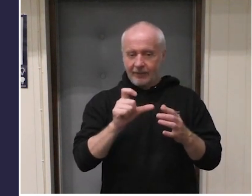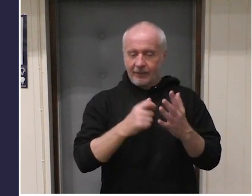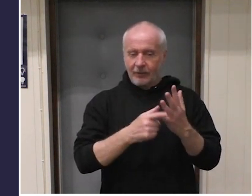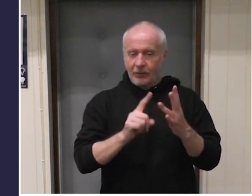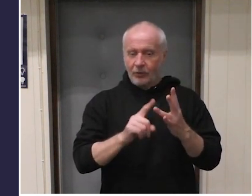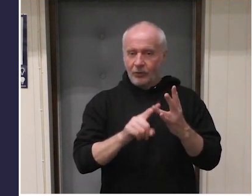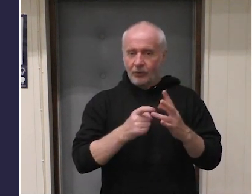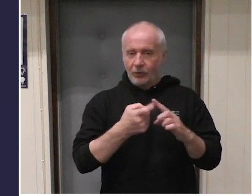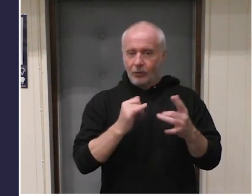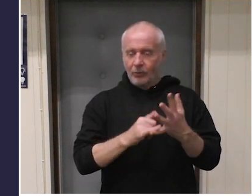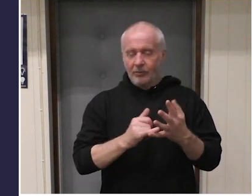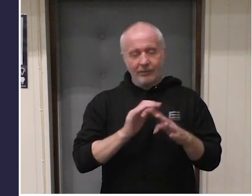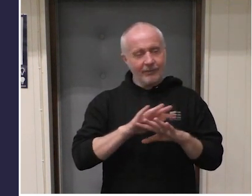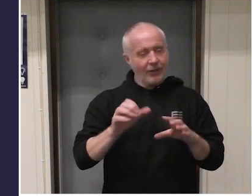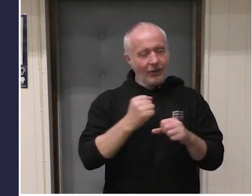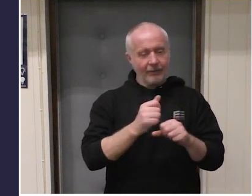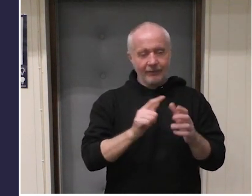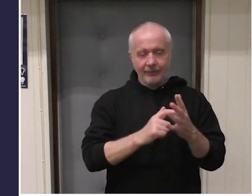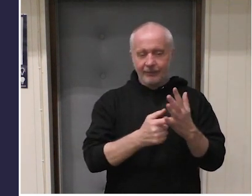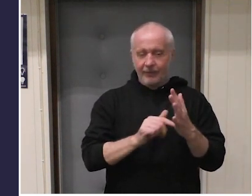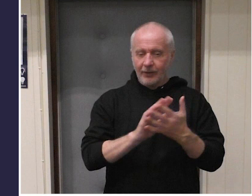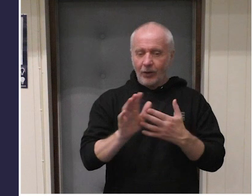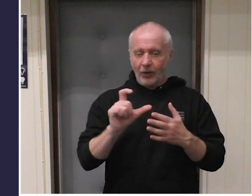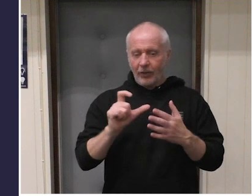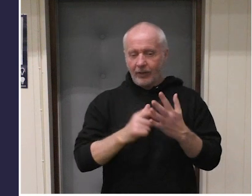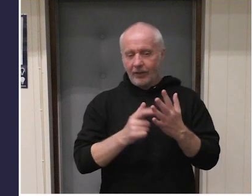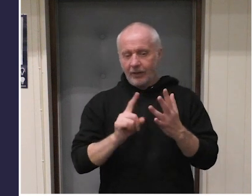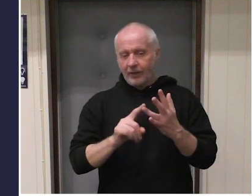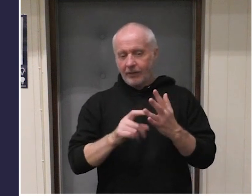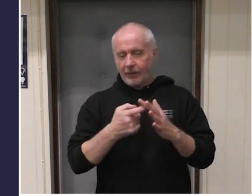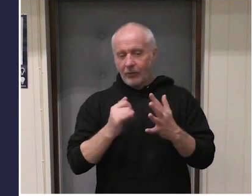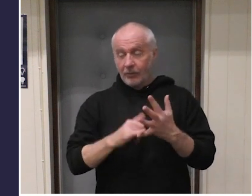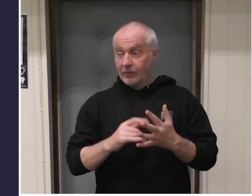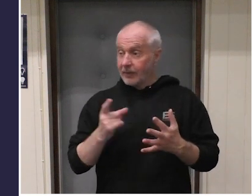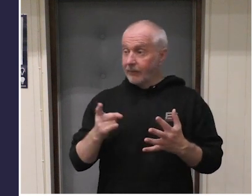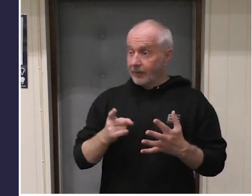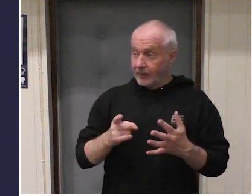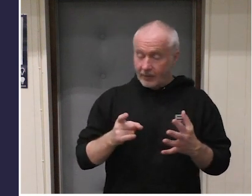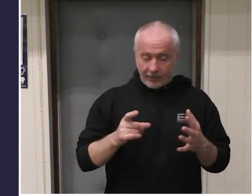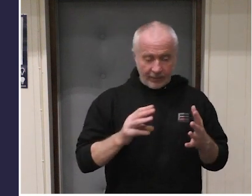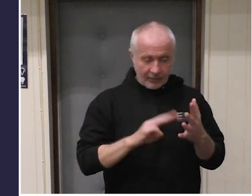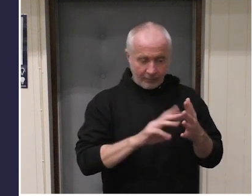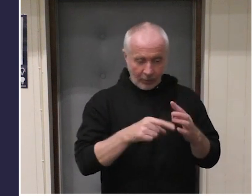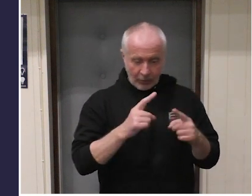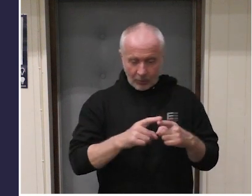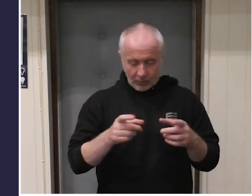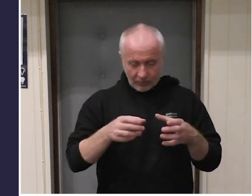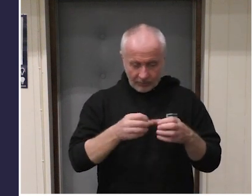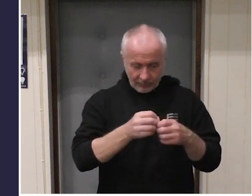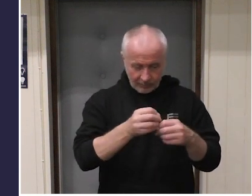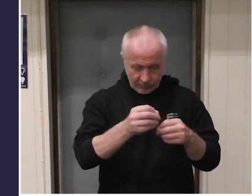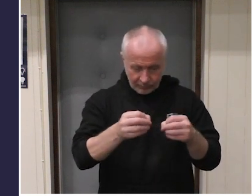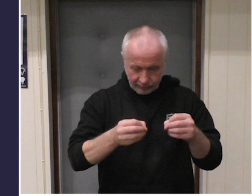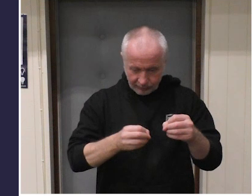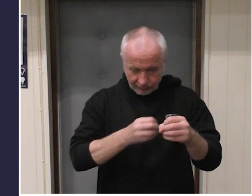who showed that if you take some bunch of molecules or something, and you ask, okay, how can it